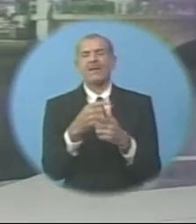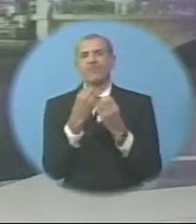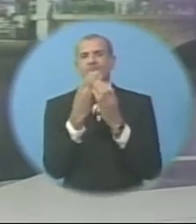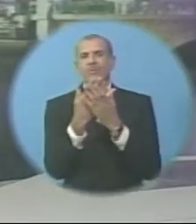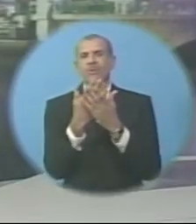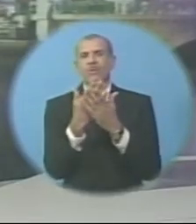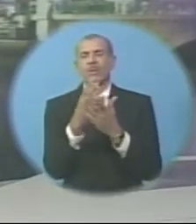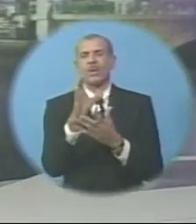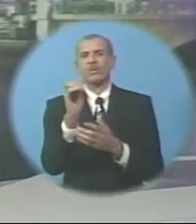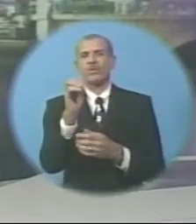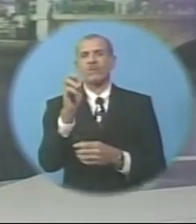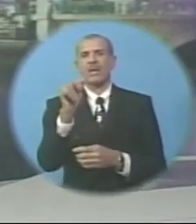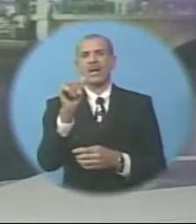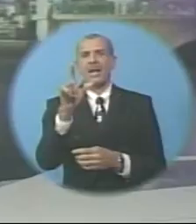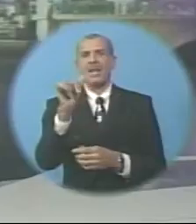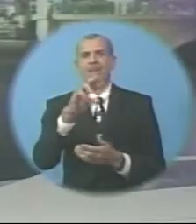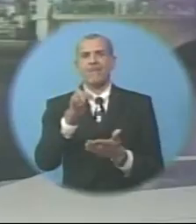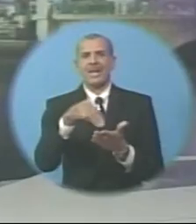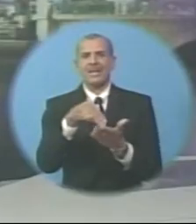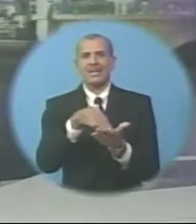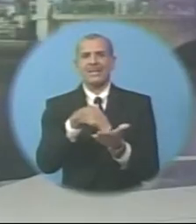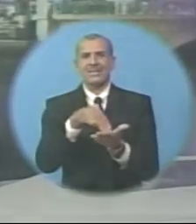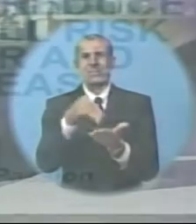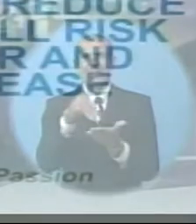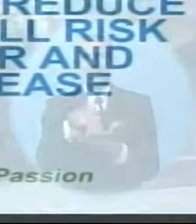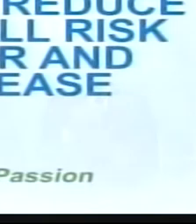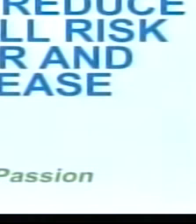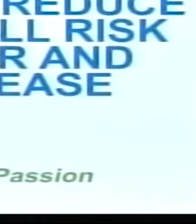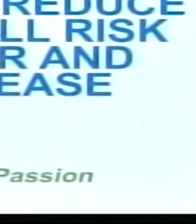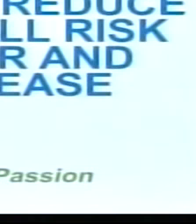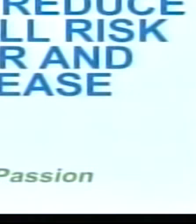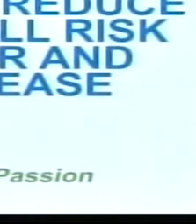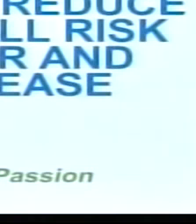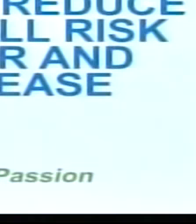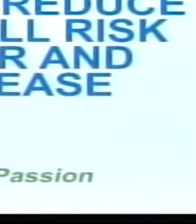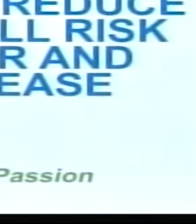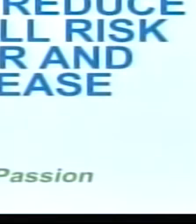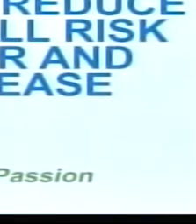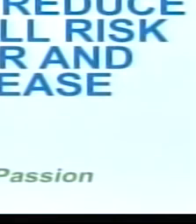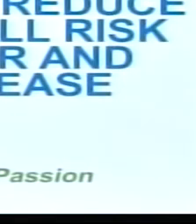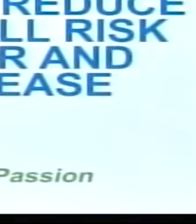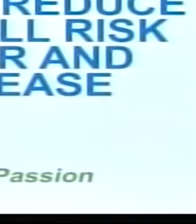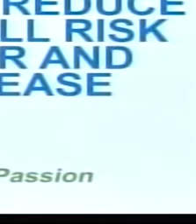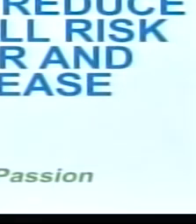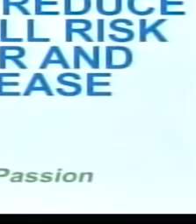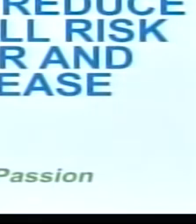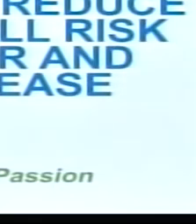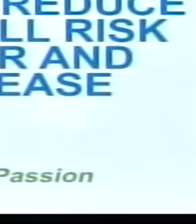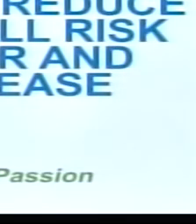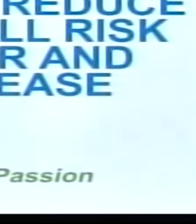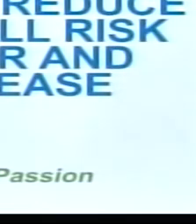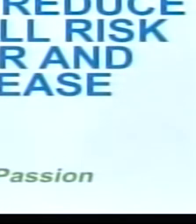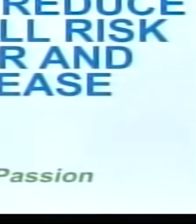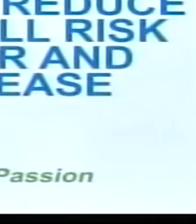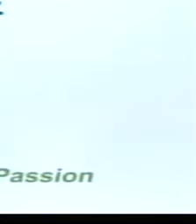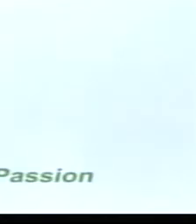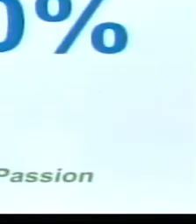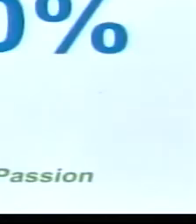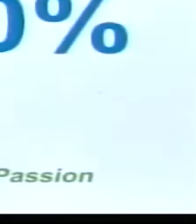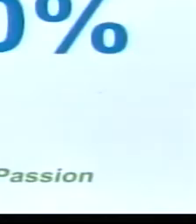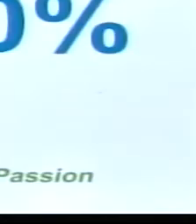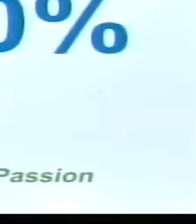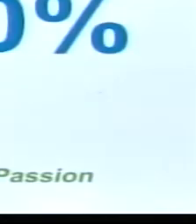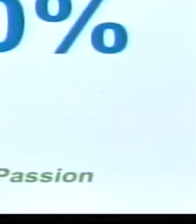tip now from the Coverley Medical Center. Increased physical activity may reduce your overall risk for cancer and heart disease